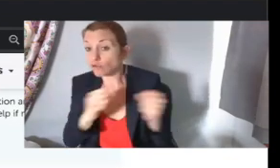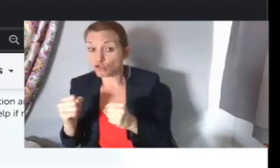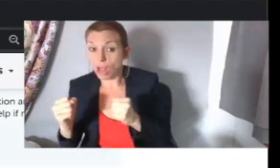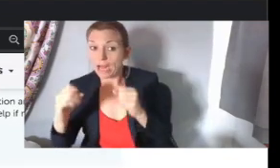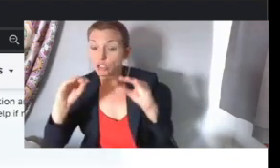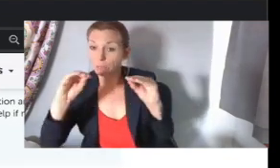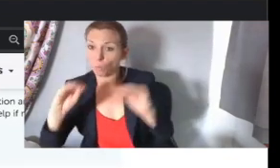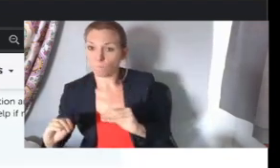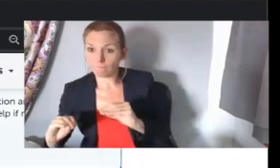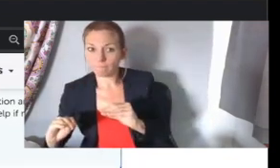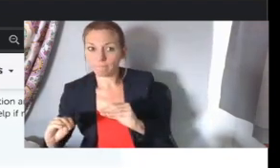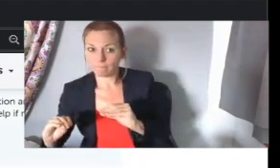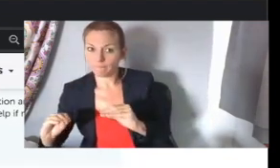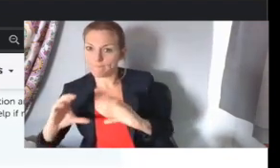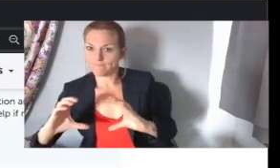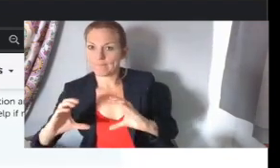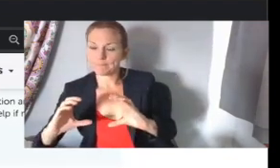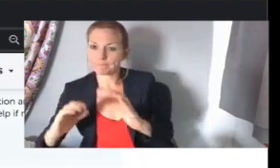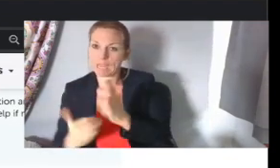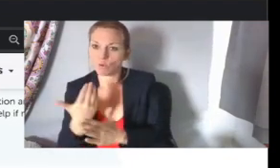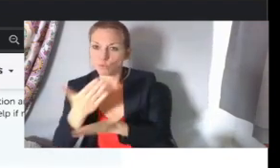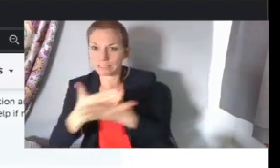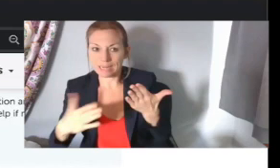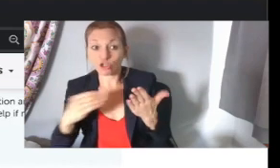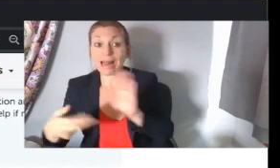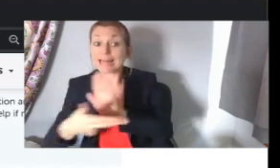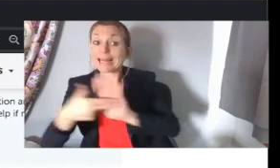and we can name this